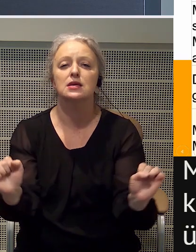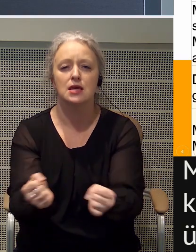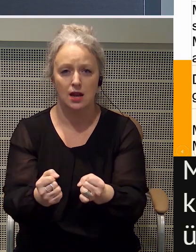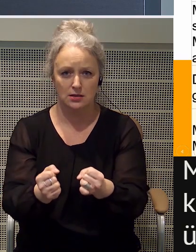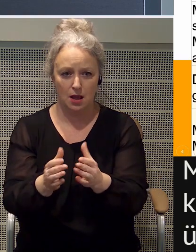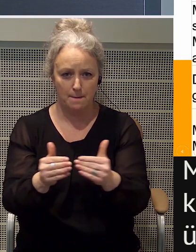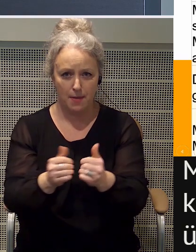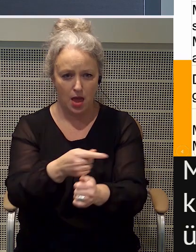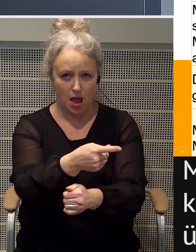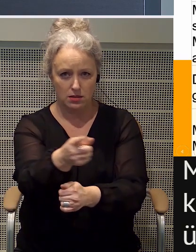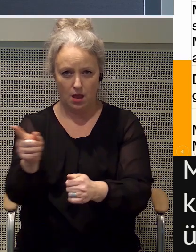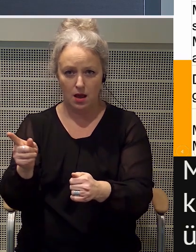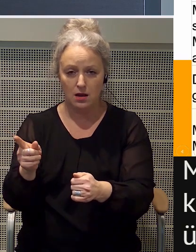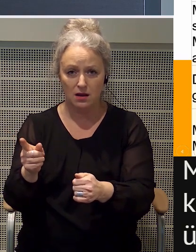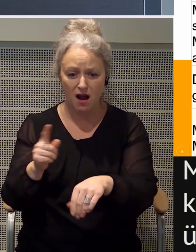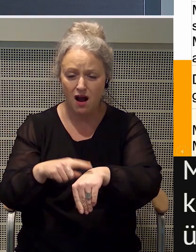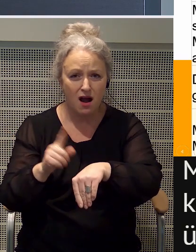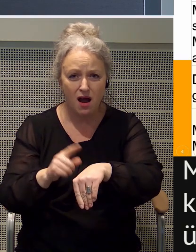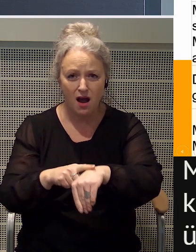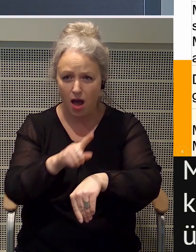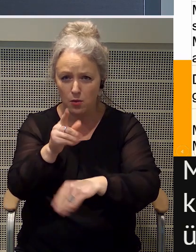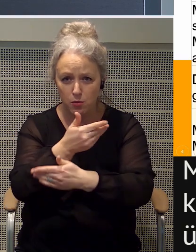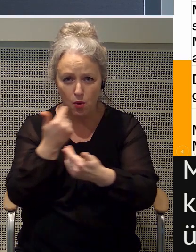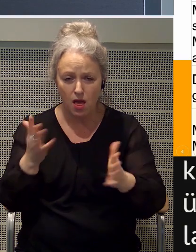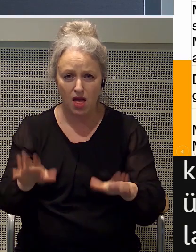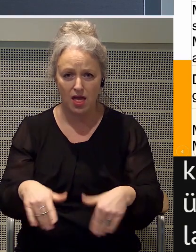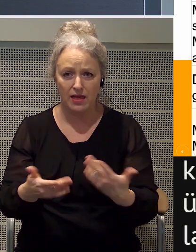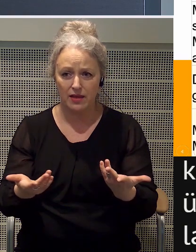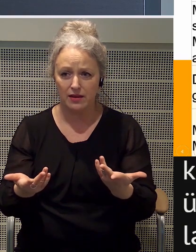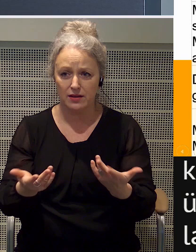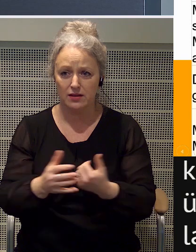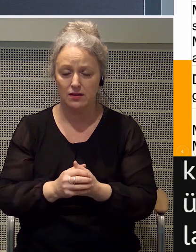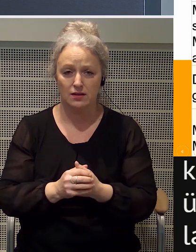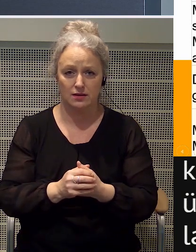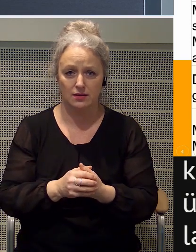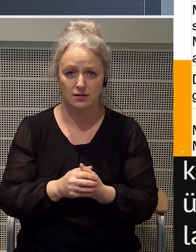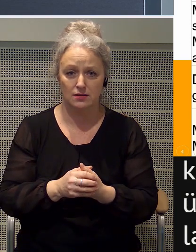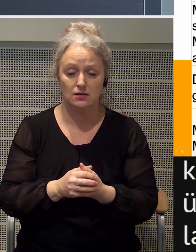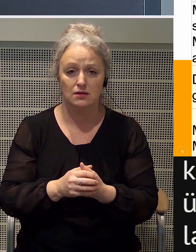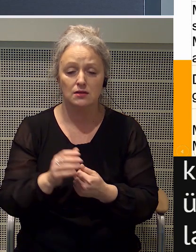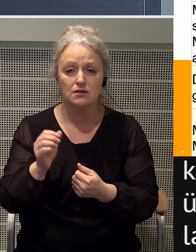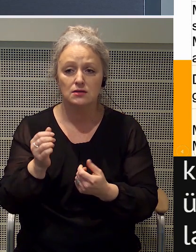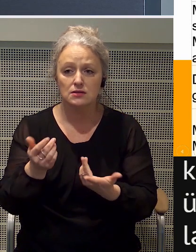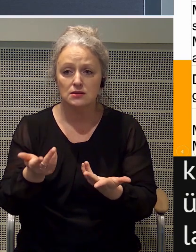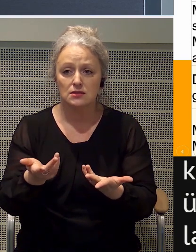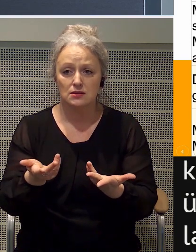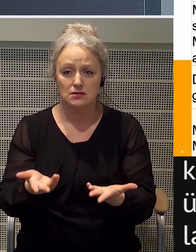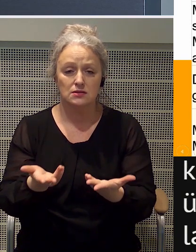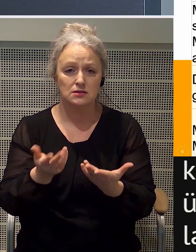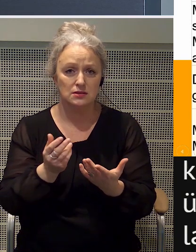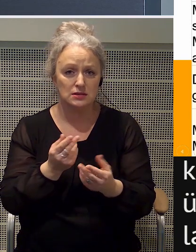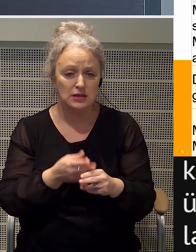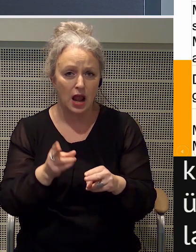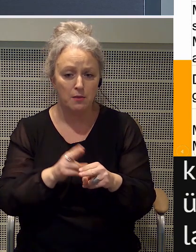be broadcast soon. They said that we have to find a solution urgently. We